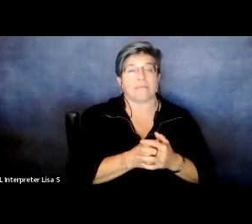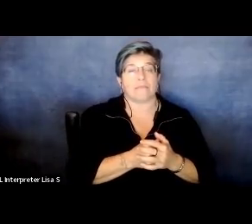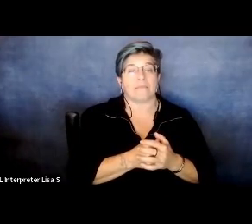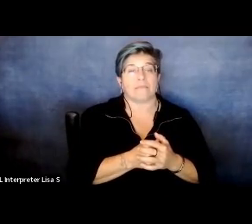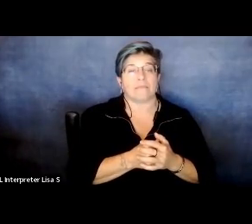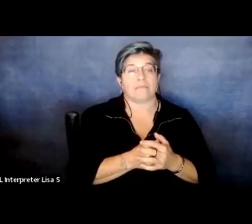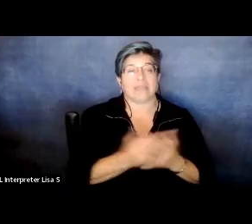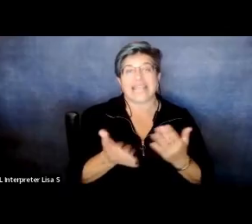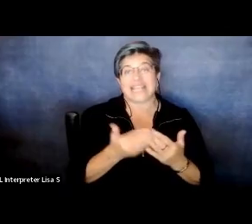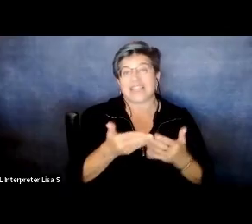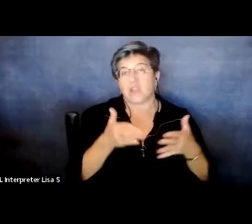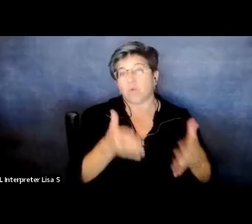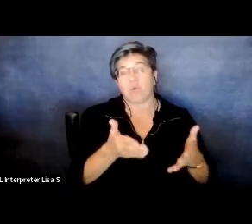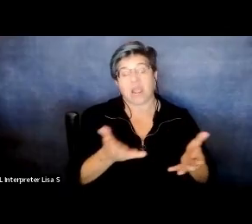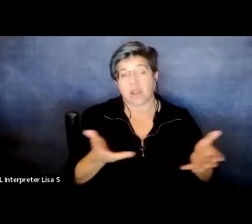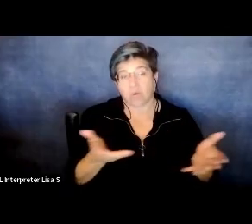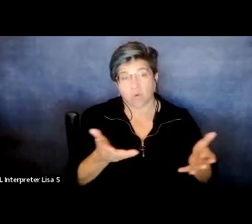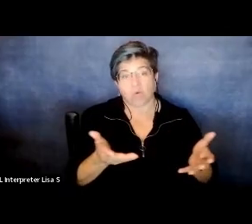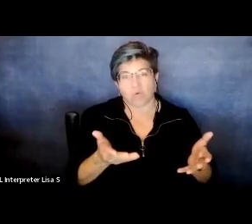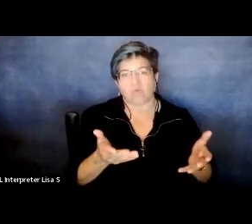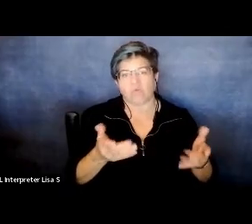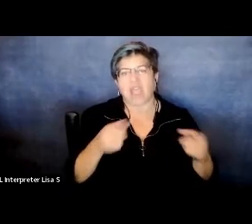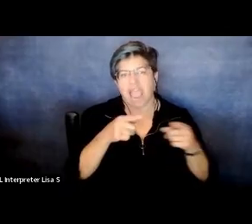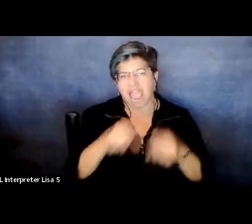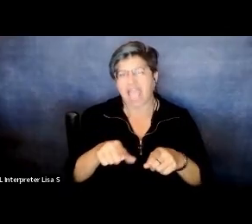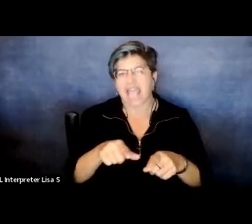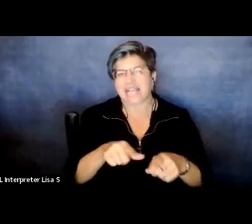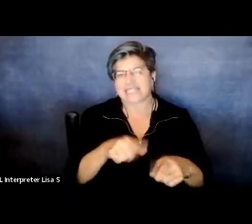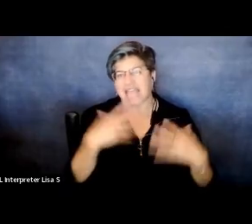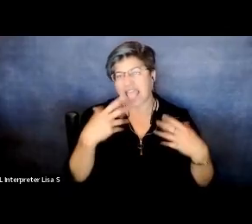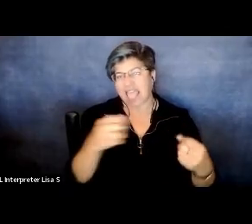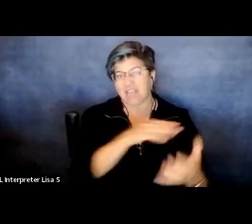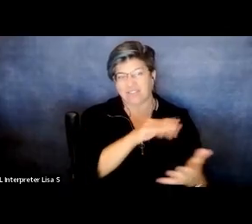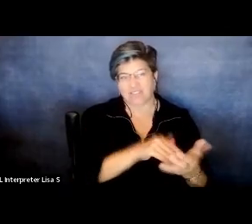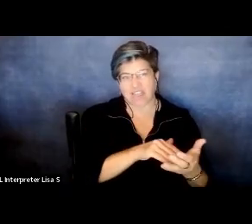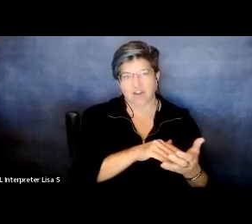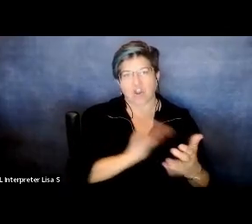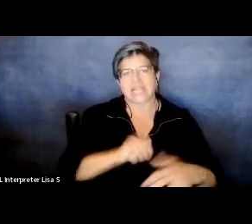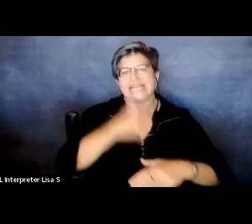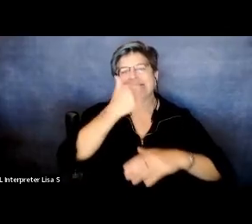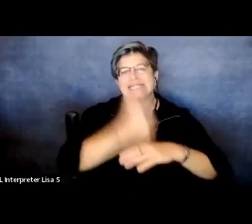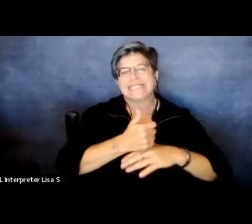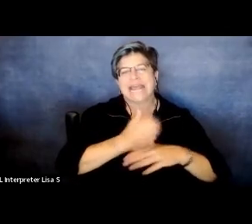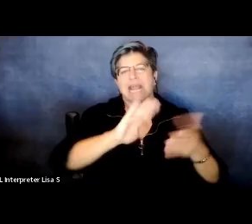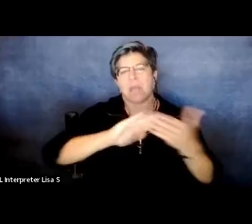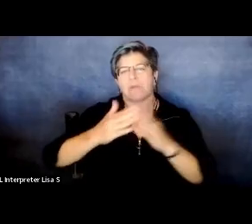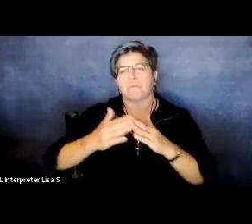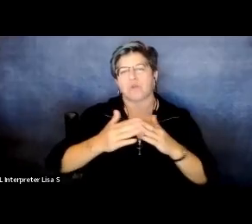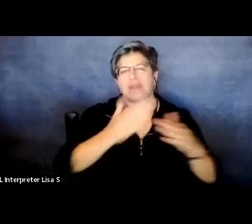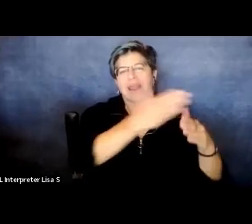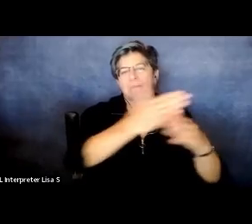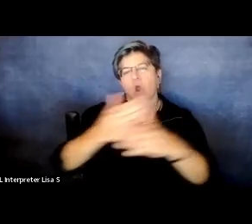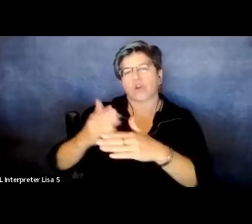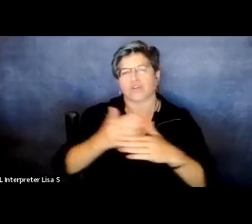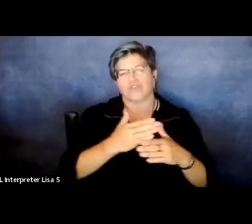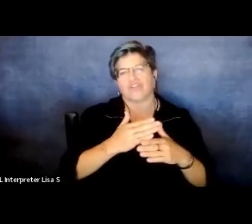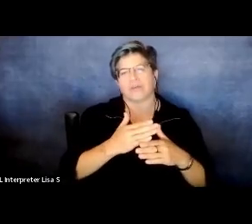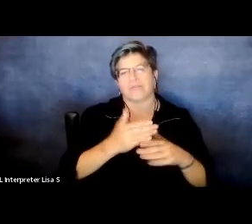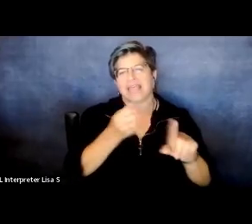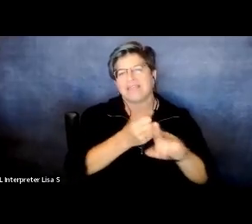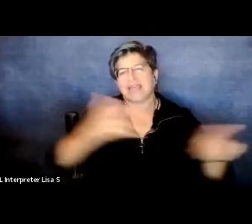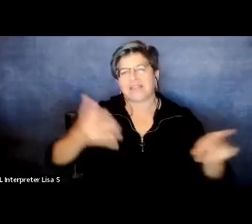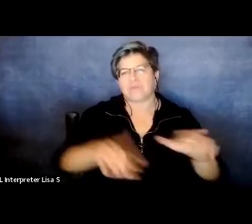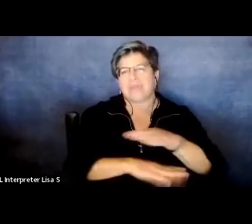the easiest way to do this as a health center is through forming these community partnerships that expand the basic needs support,